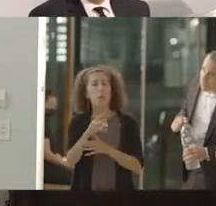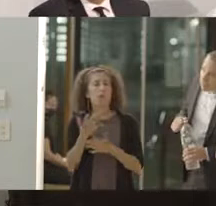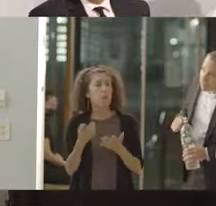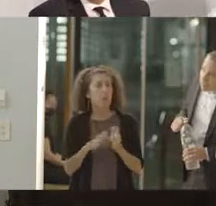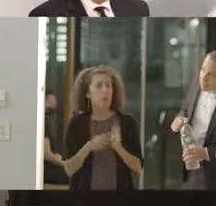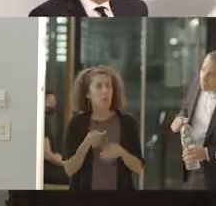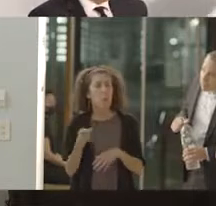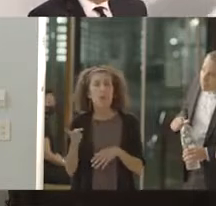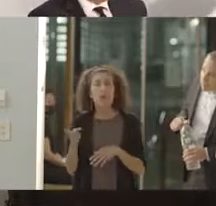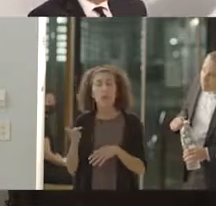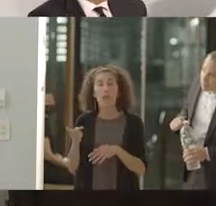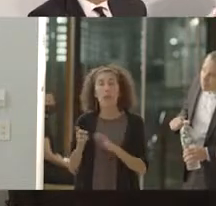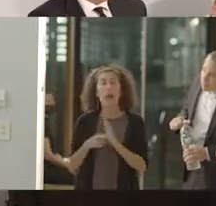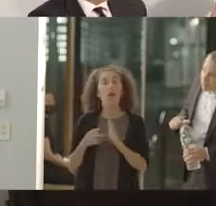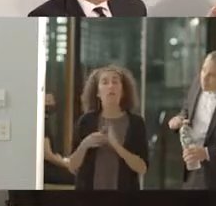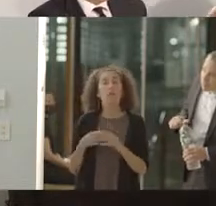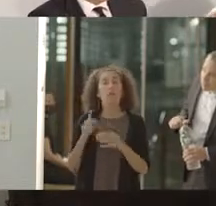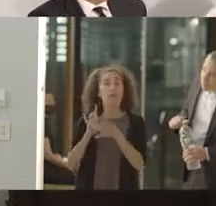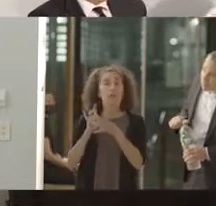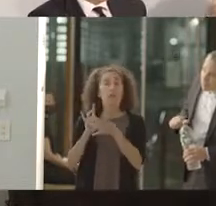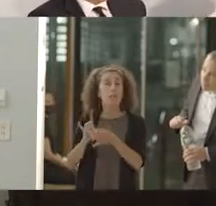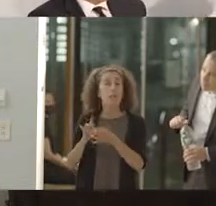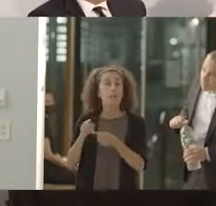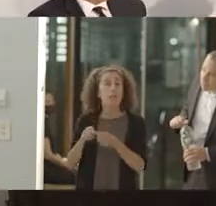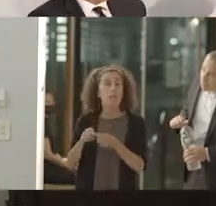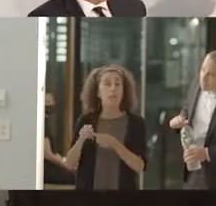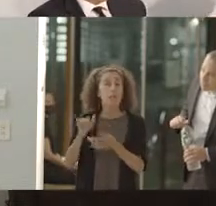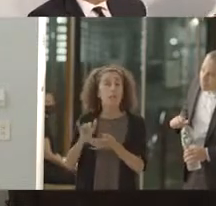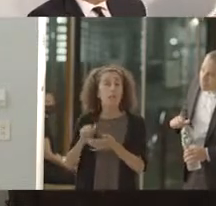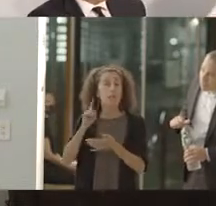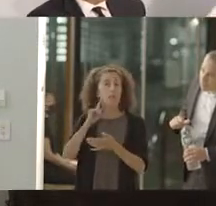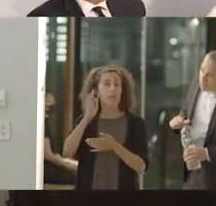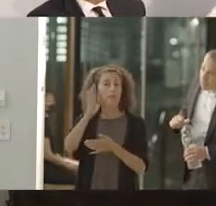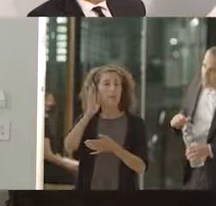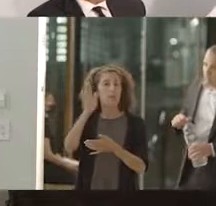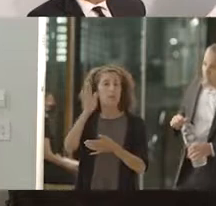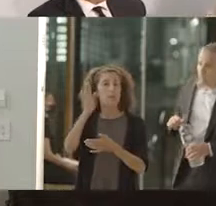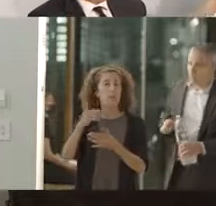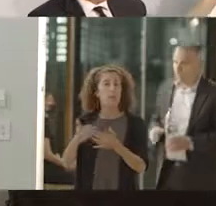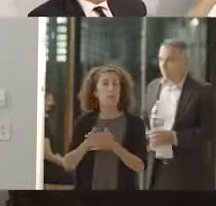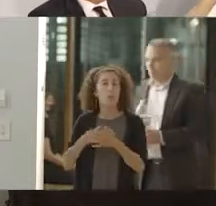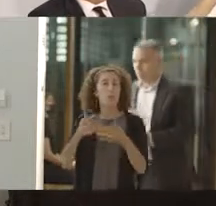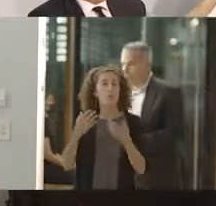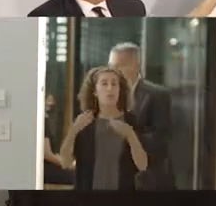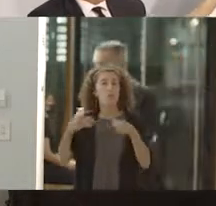Oh, no, nothing right now in like newly built, but certainly the commerce of